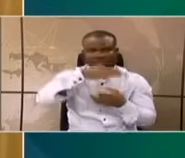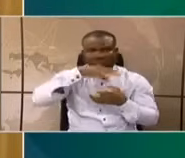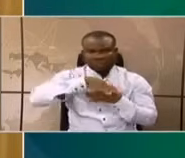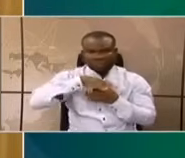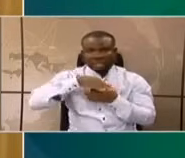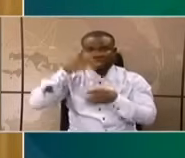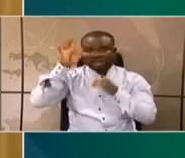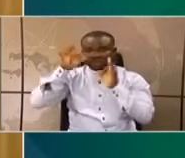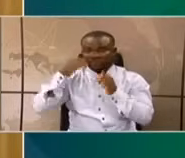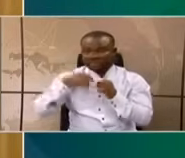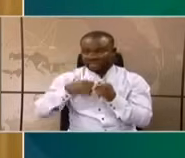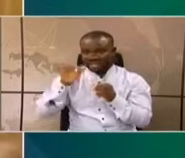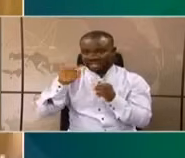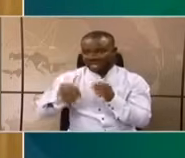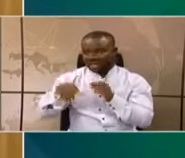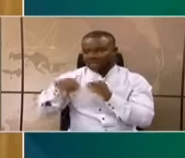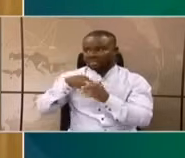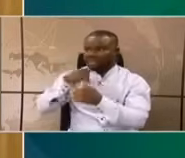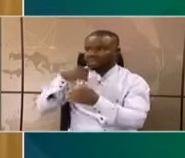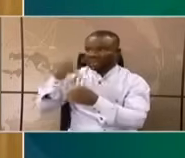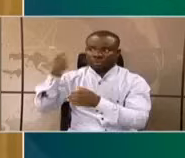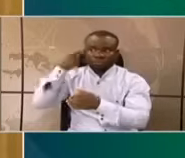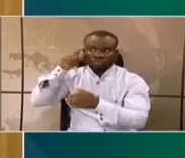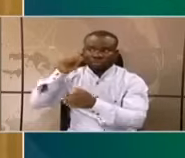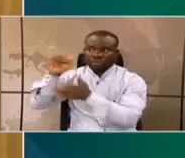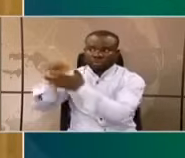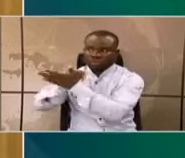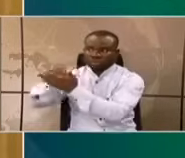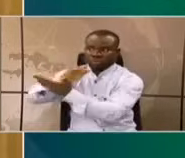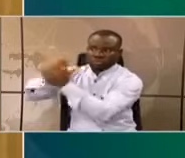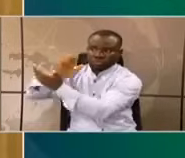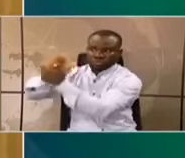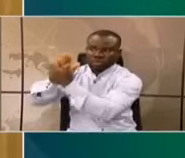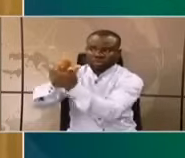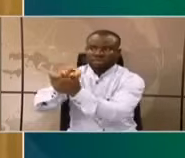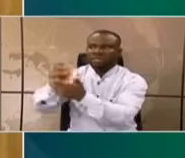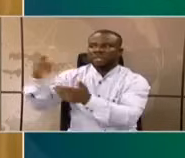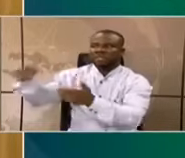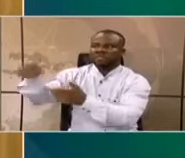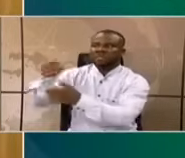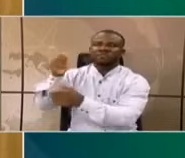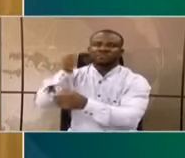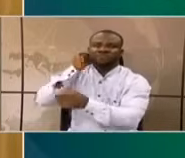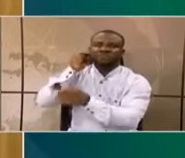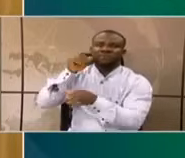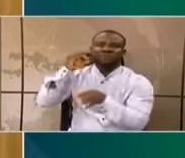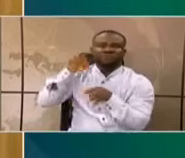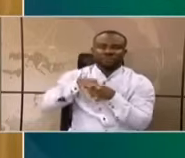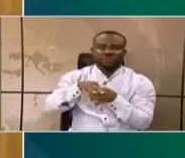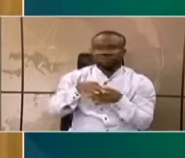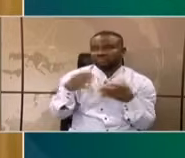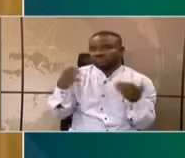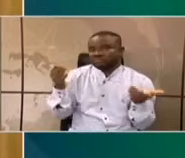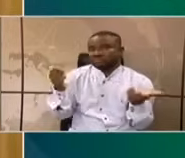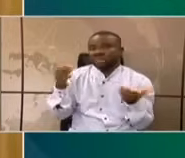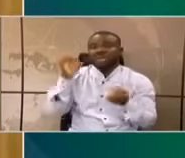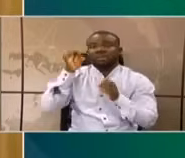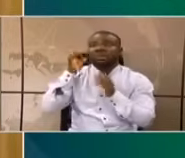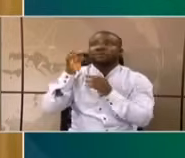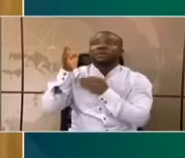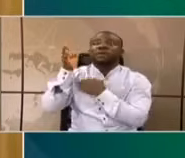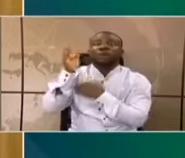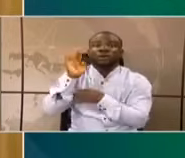I continue this exercise, perhaps they'll not vote for me again. If by the grace of God I'm in a